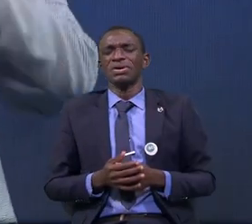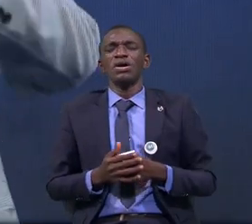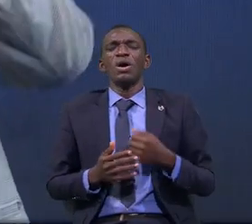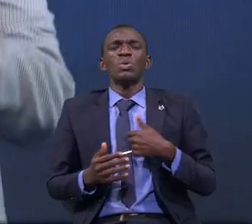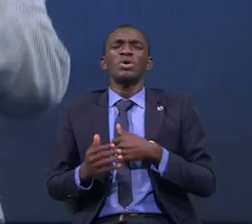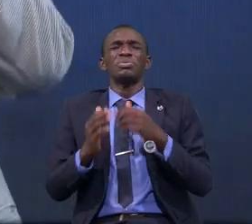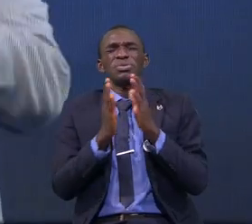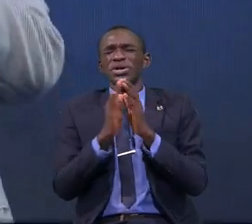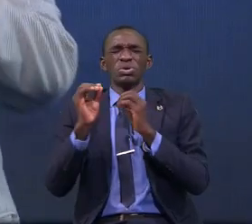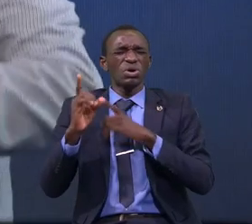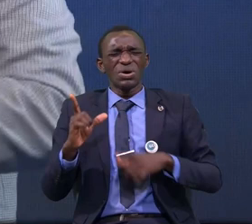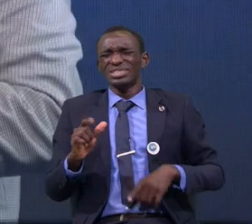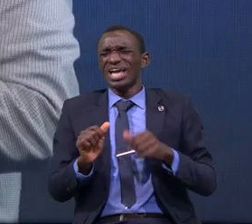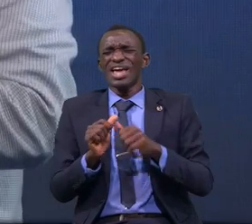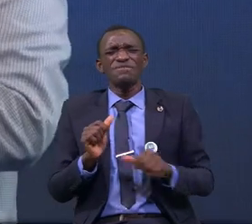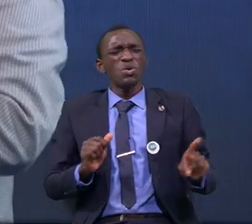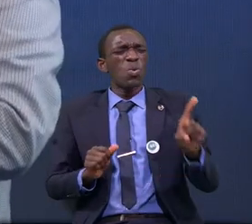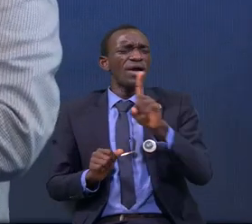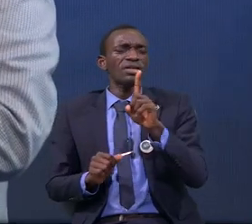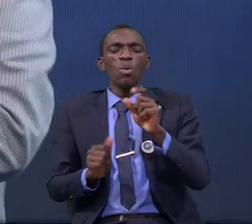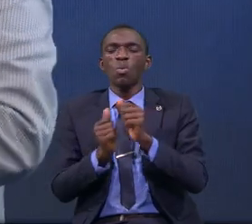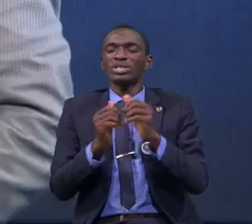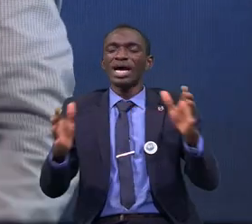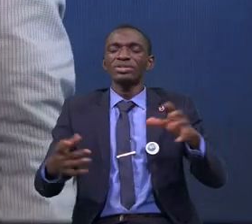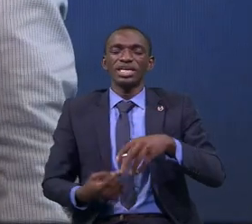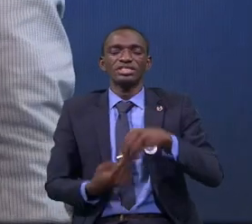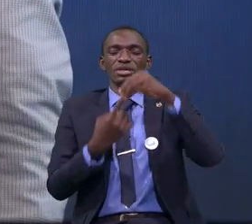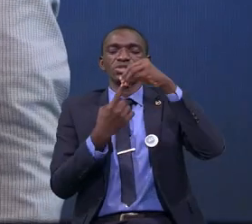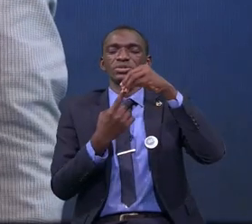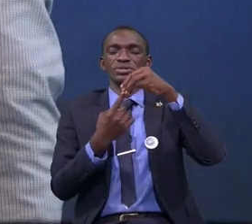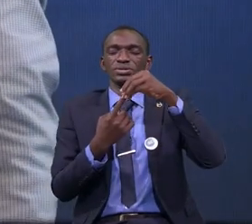Lord, everyone without exception,